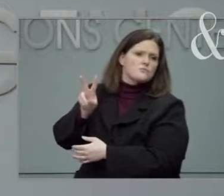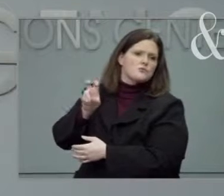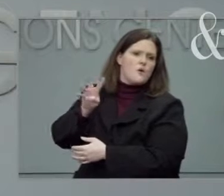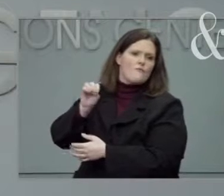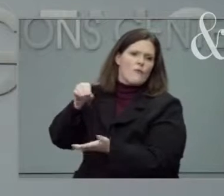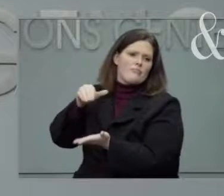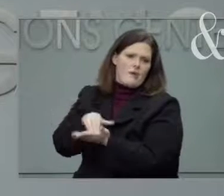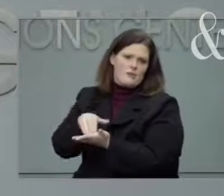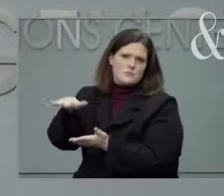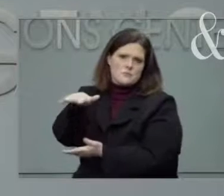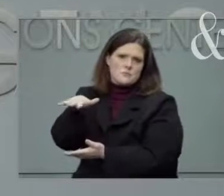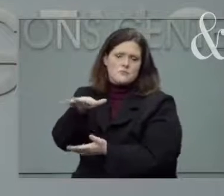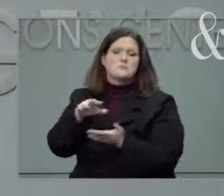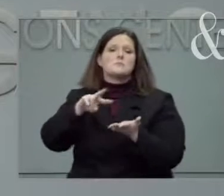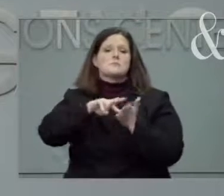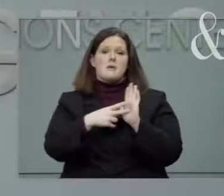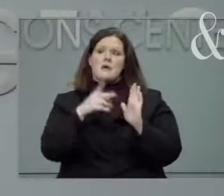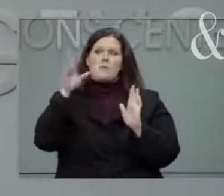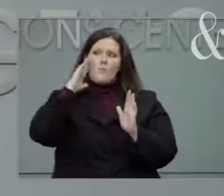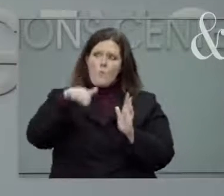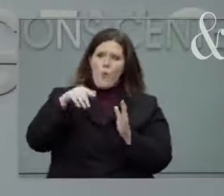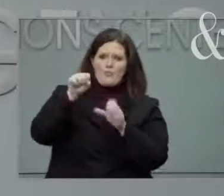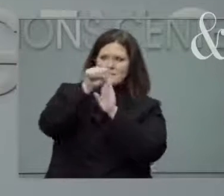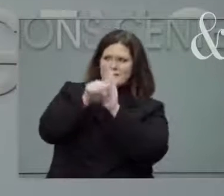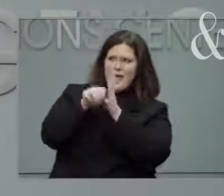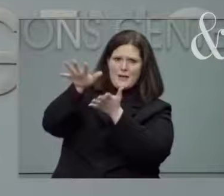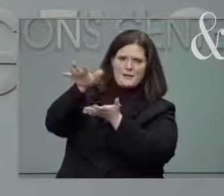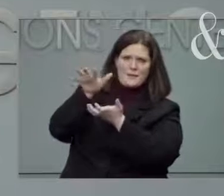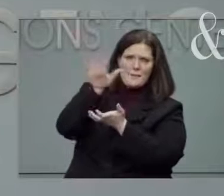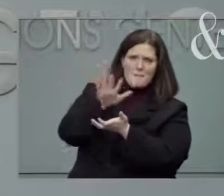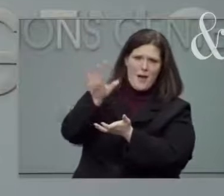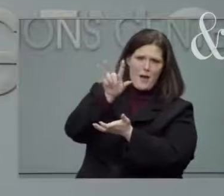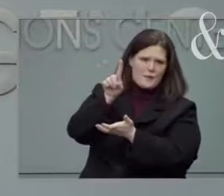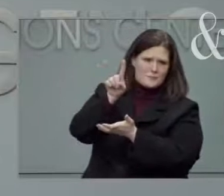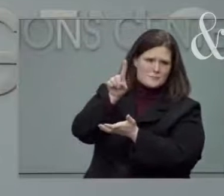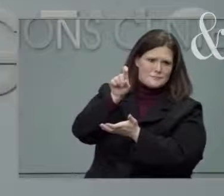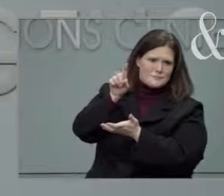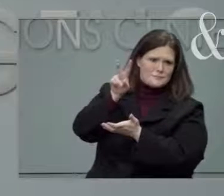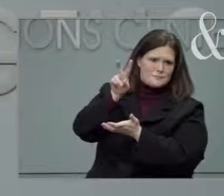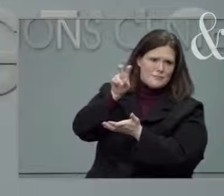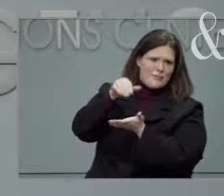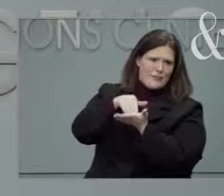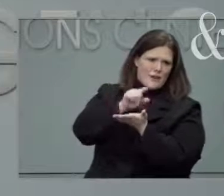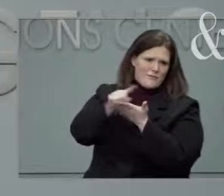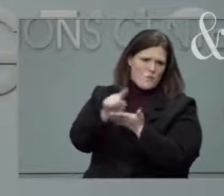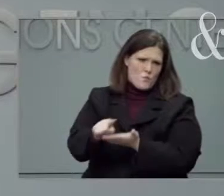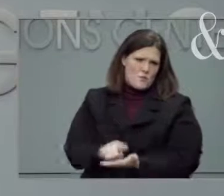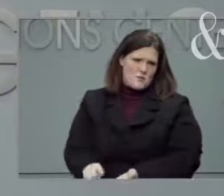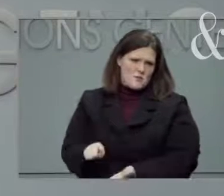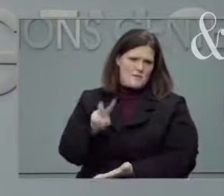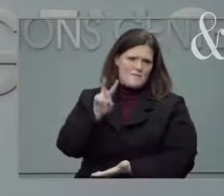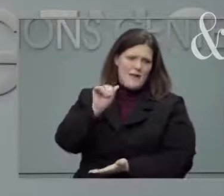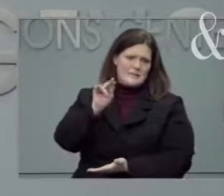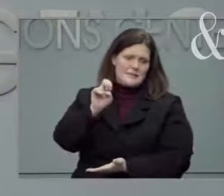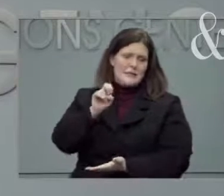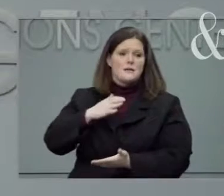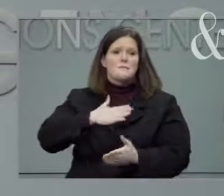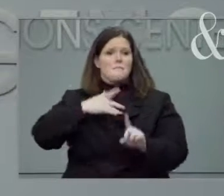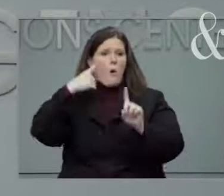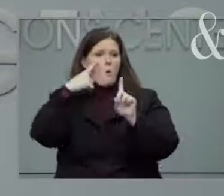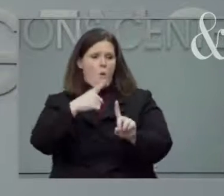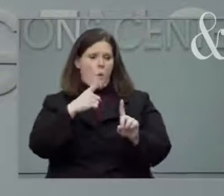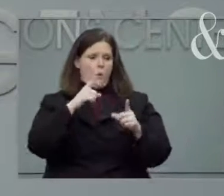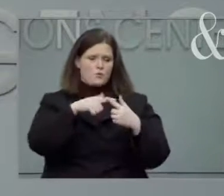over week. So we know it would take a number of weeks, but we also are still vaccinating those who are over 65. My goal is to make sure everyone